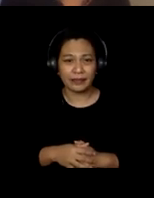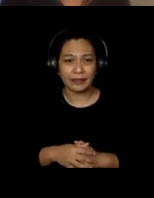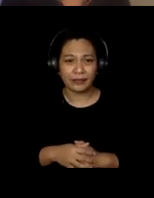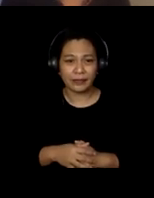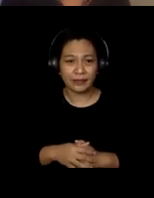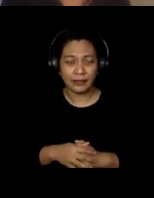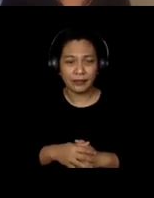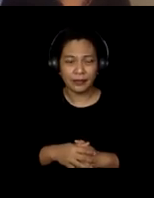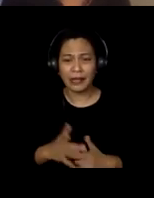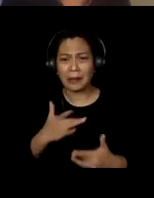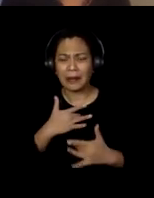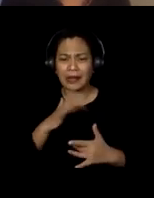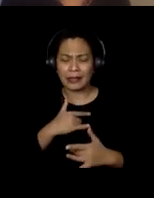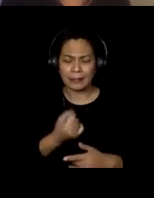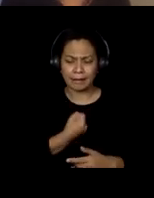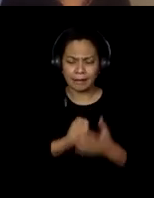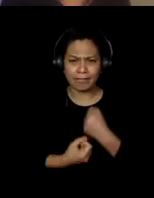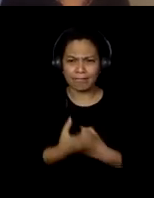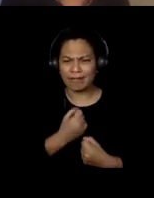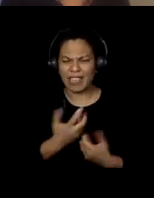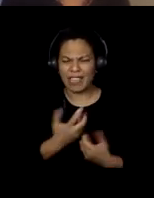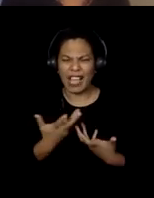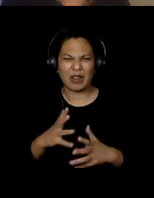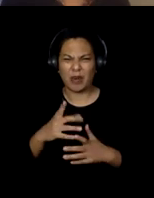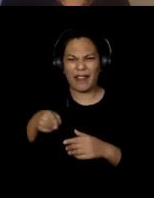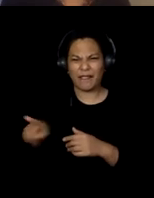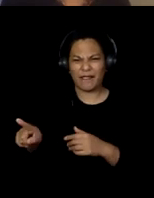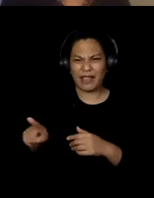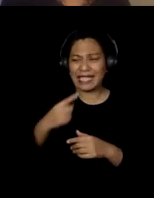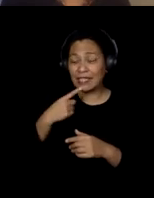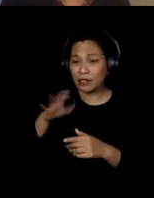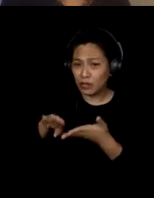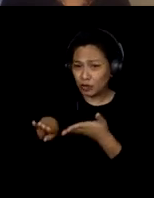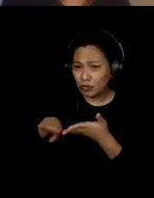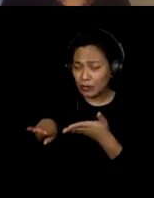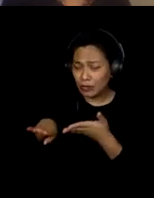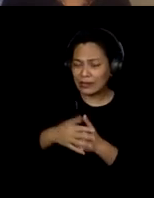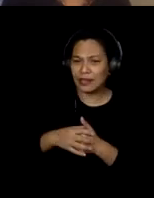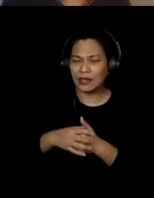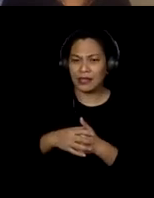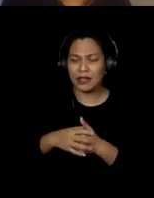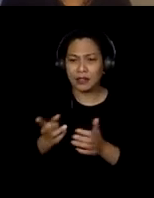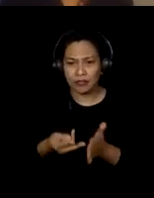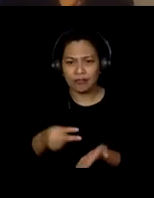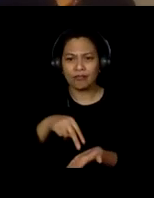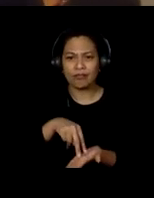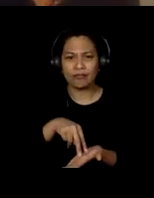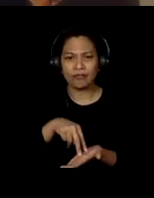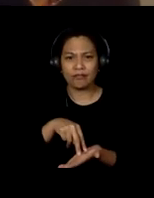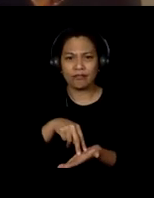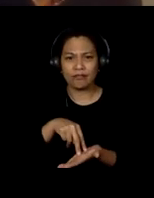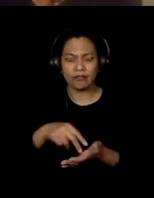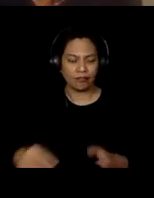Suppressing your usual instinct not to offend other people, you say, excuse me. You start to get up.